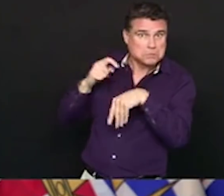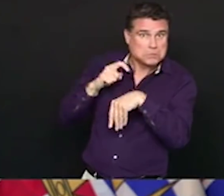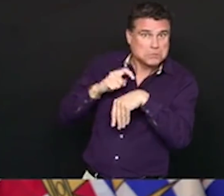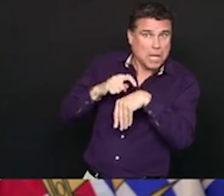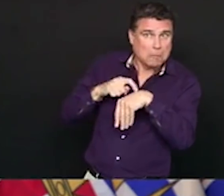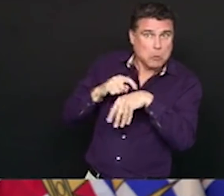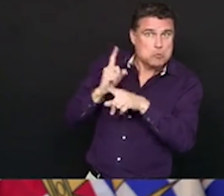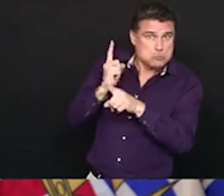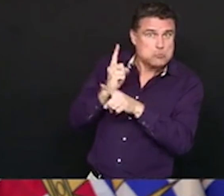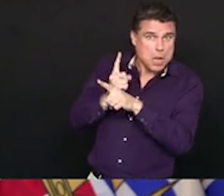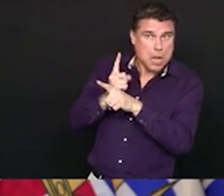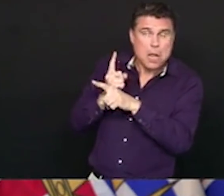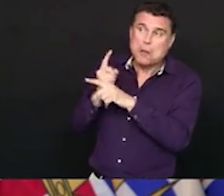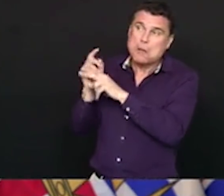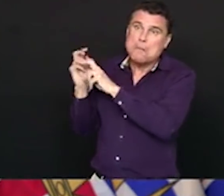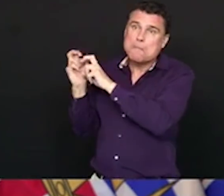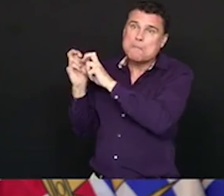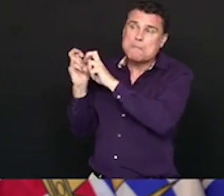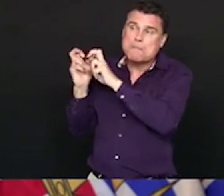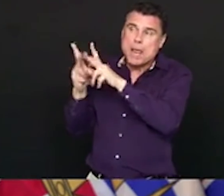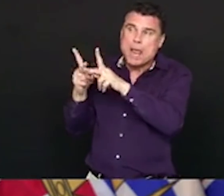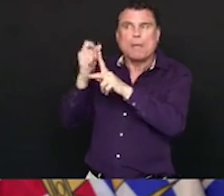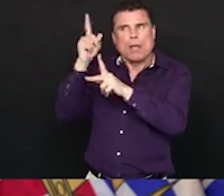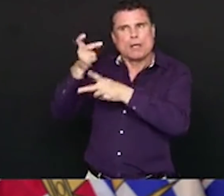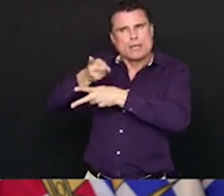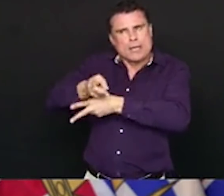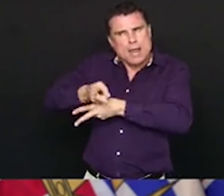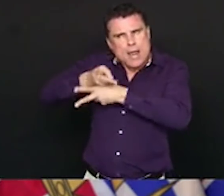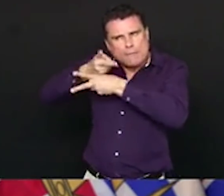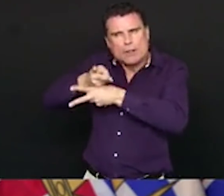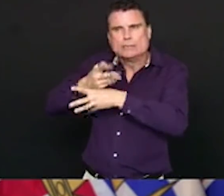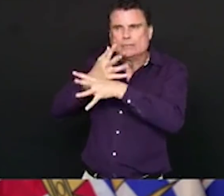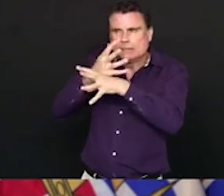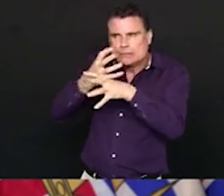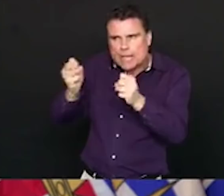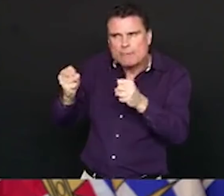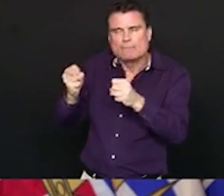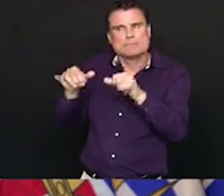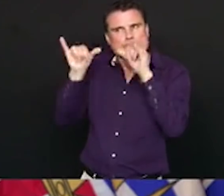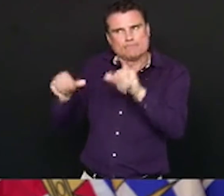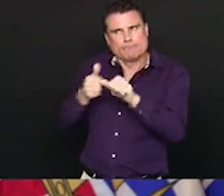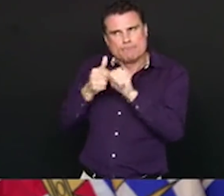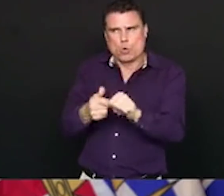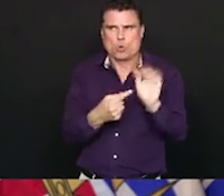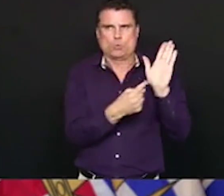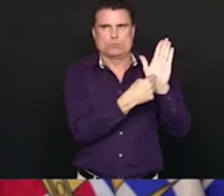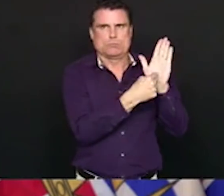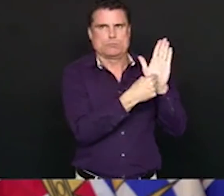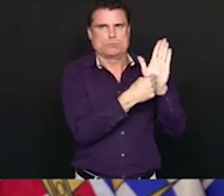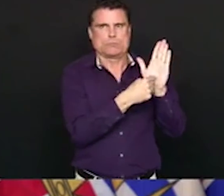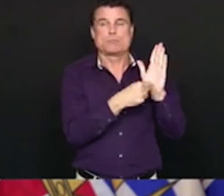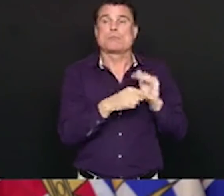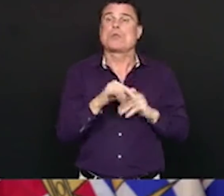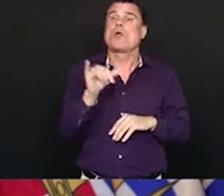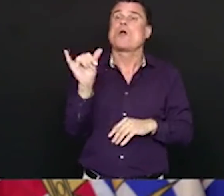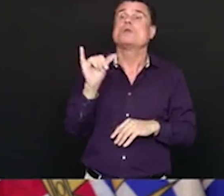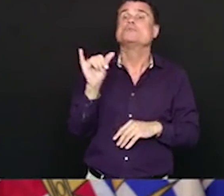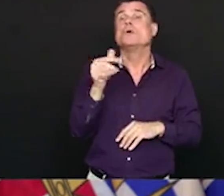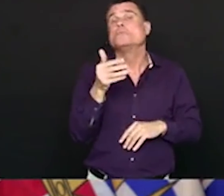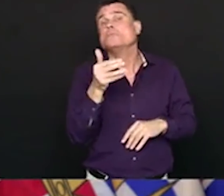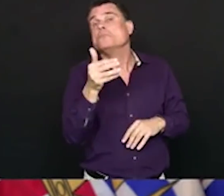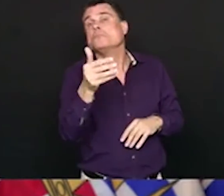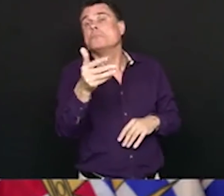that. Having things like serologic testing to help support us in investigation, having public health on the ground